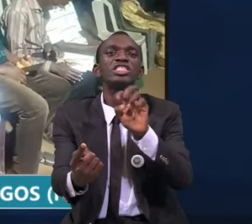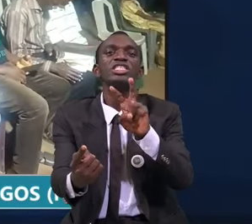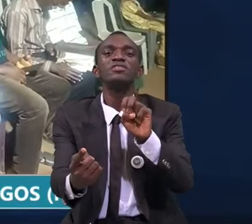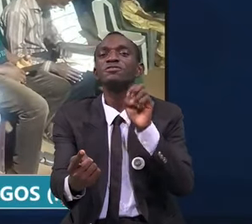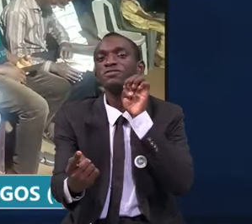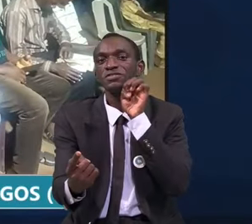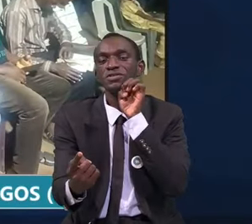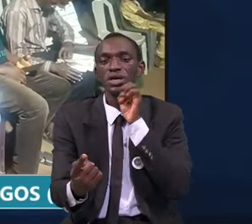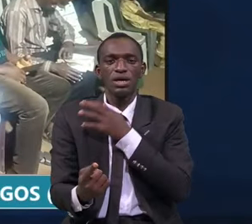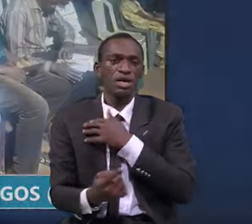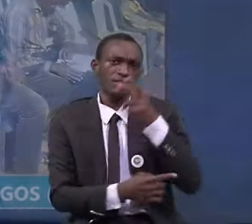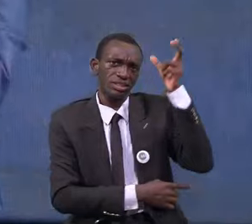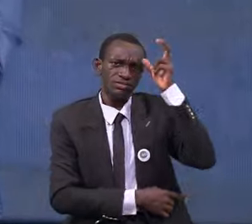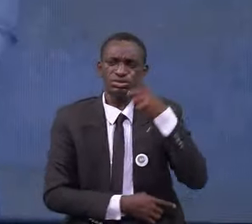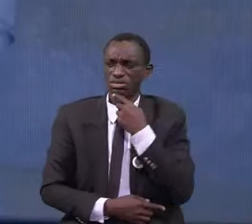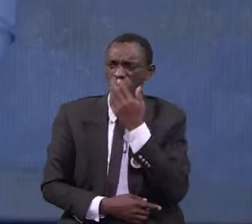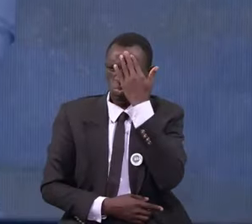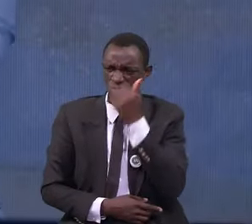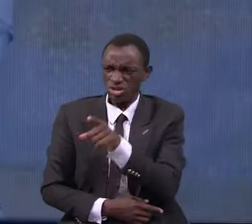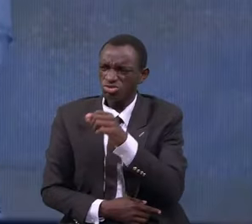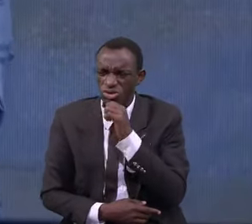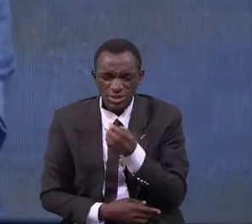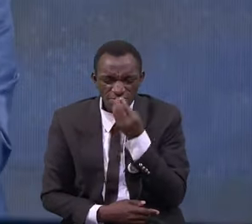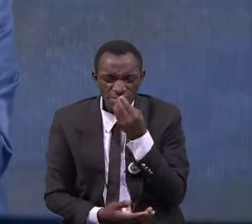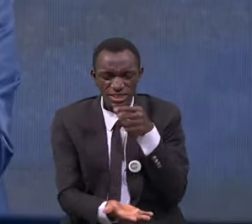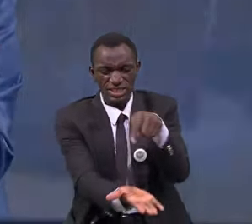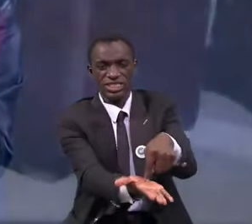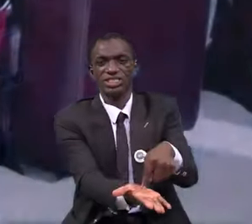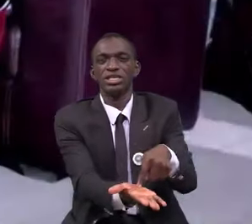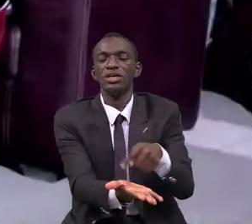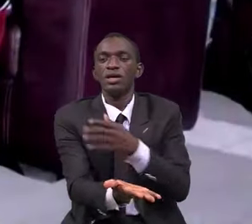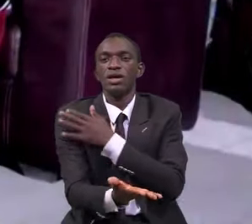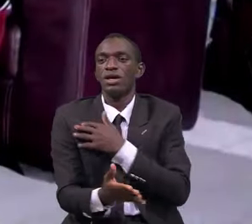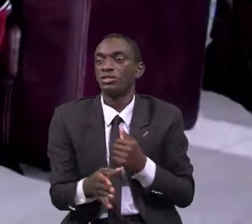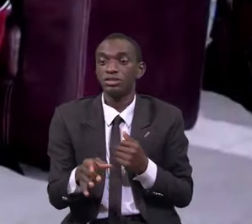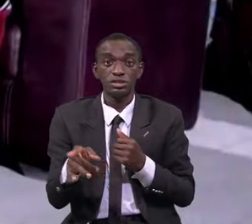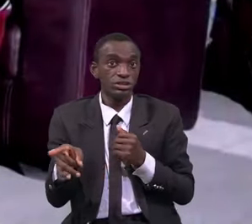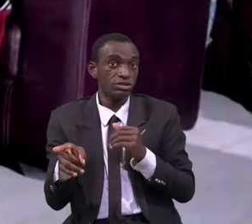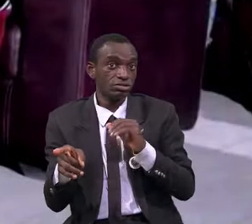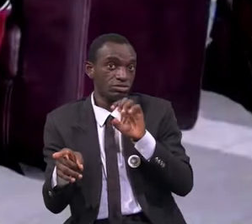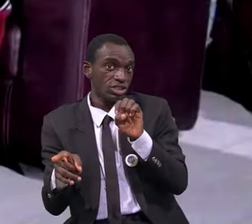this? And he said, God said, we must not eat, we must not touch.